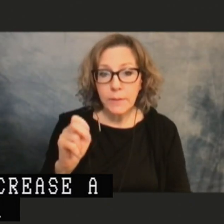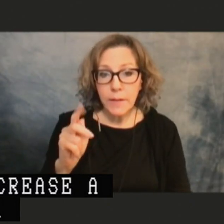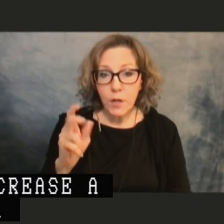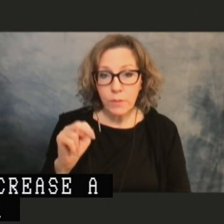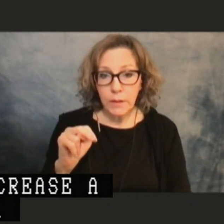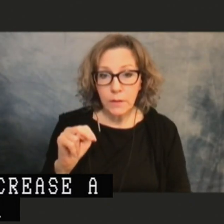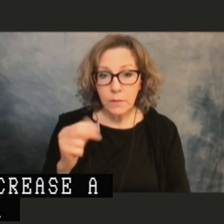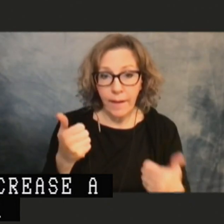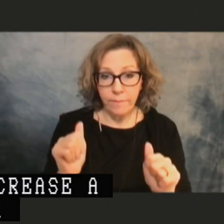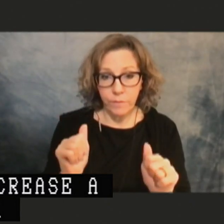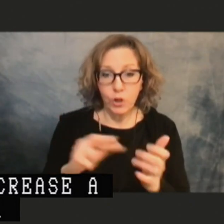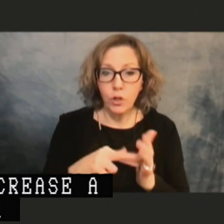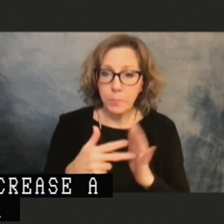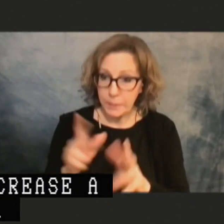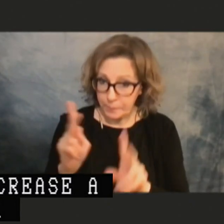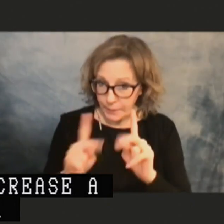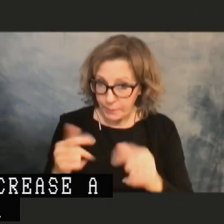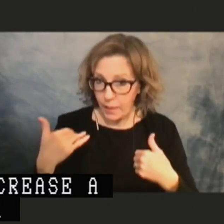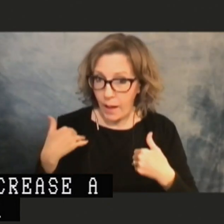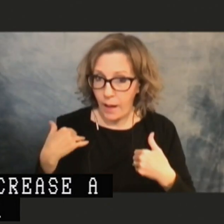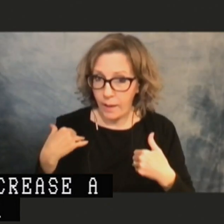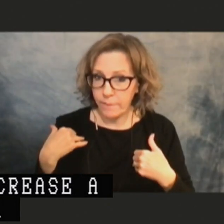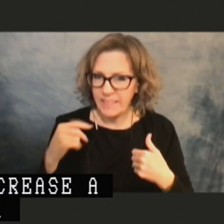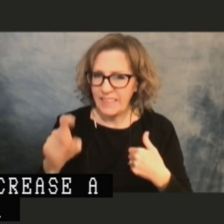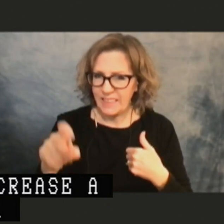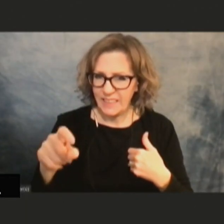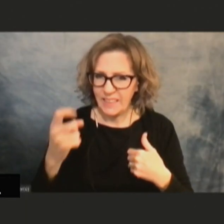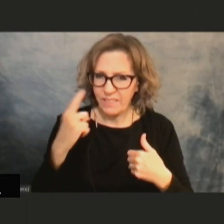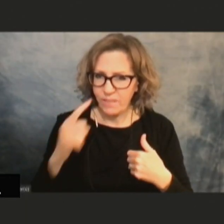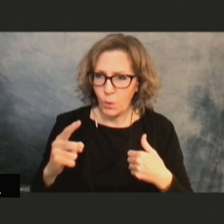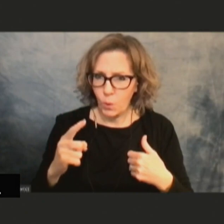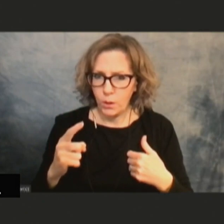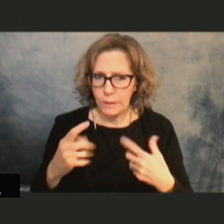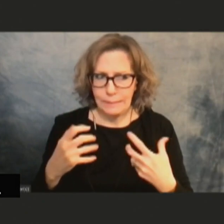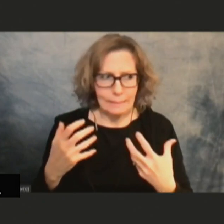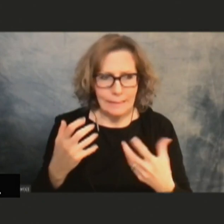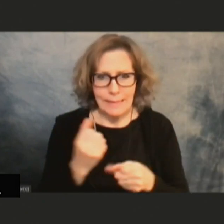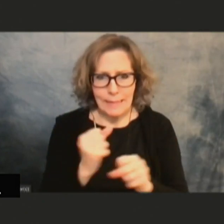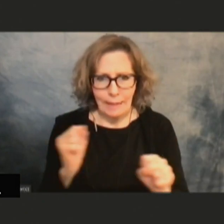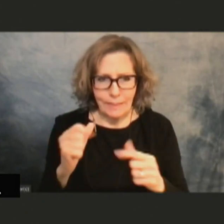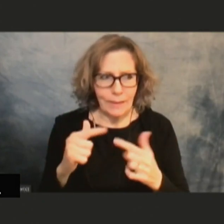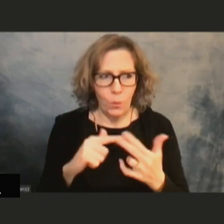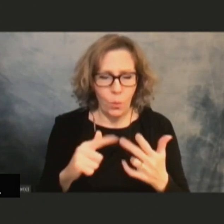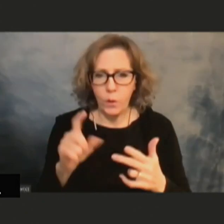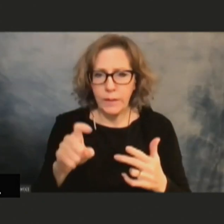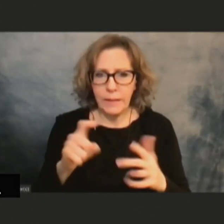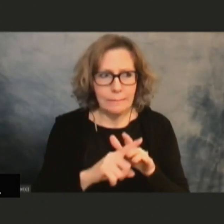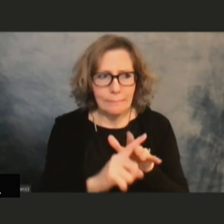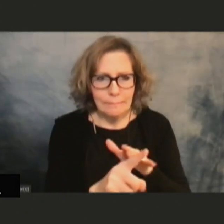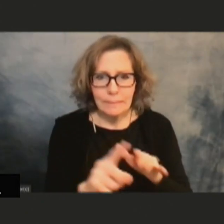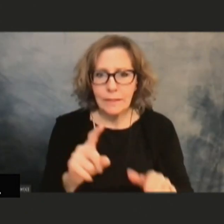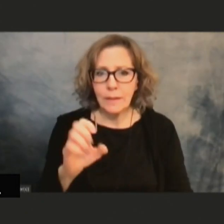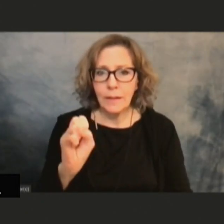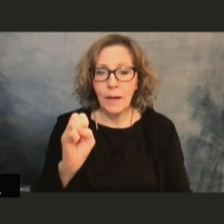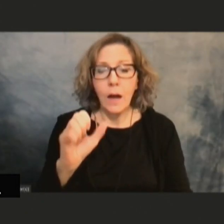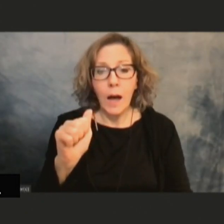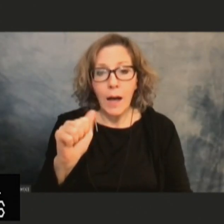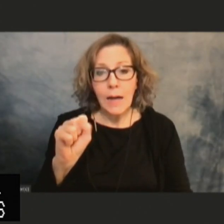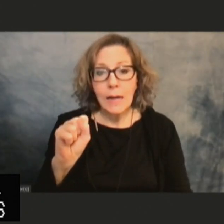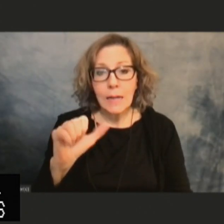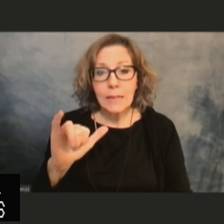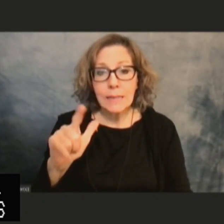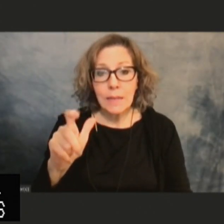people who have humanitarian needs, so people coming and seeking asylum, maybe escaping natural disasters or